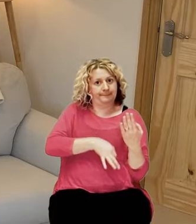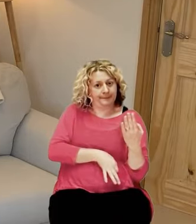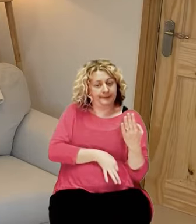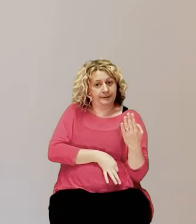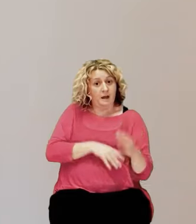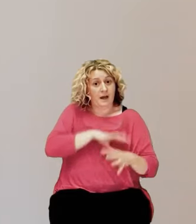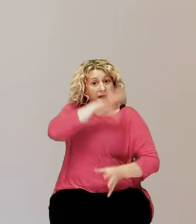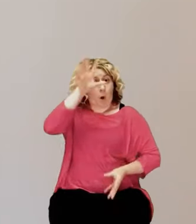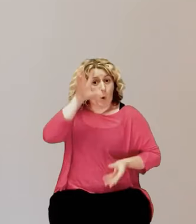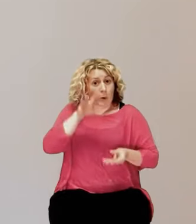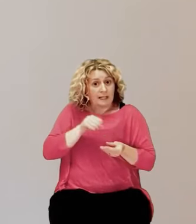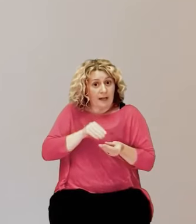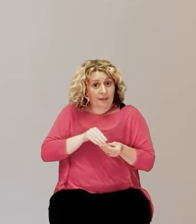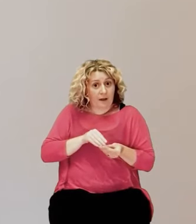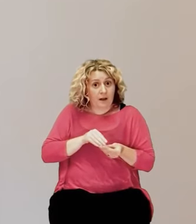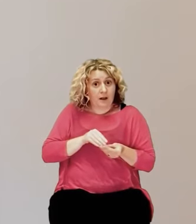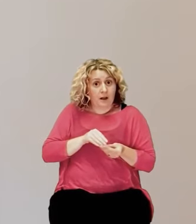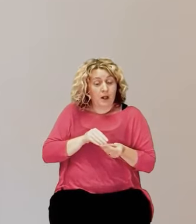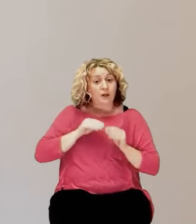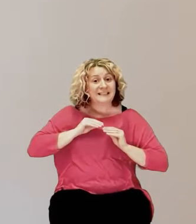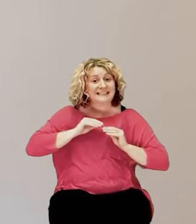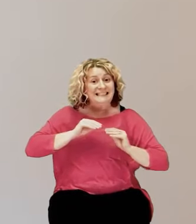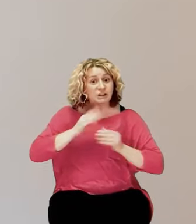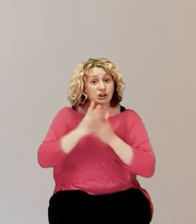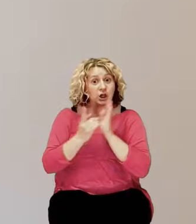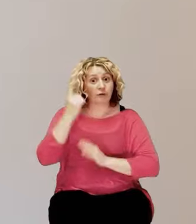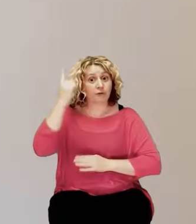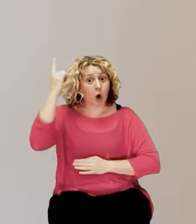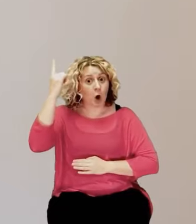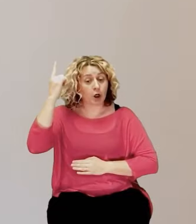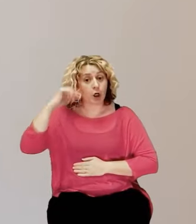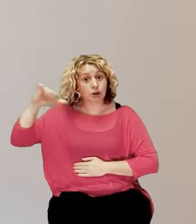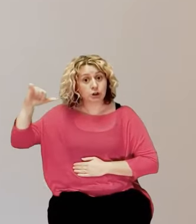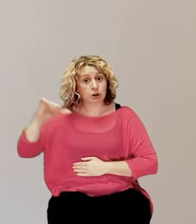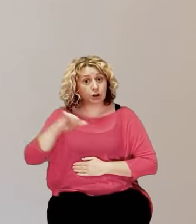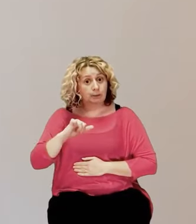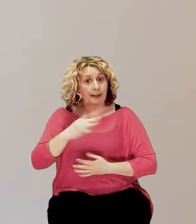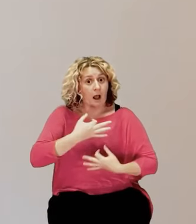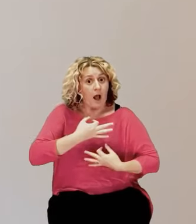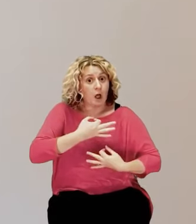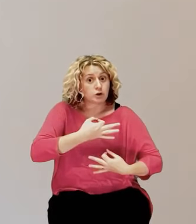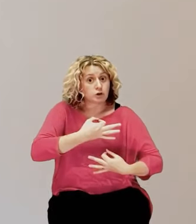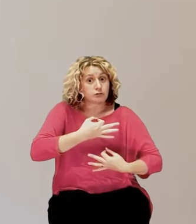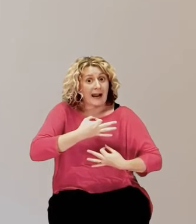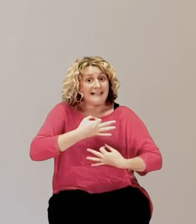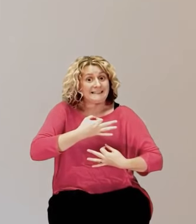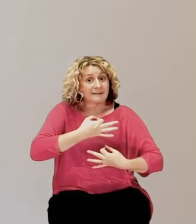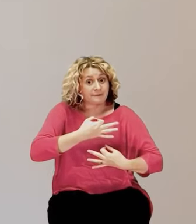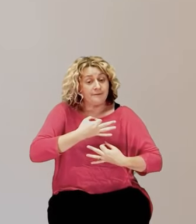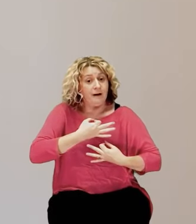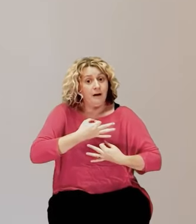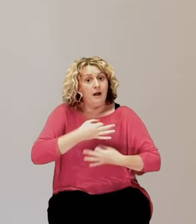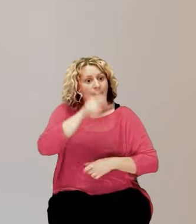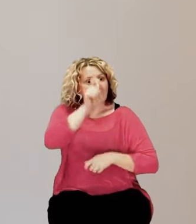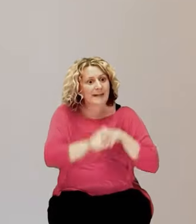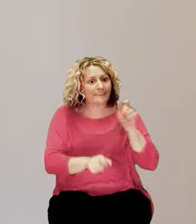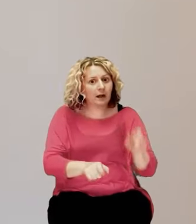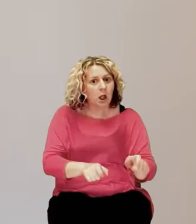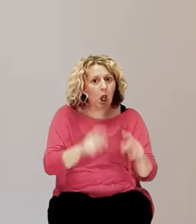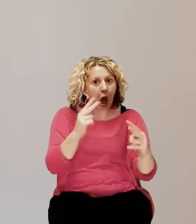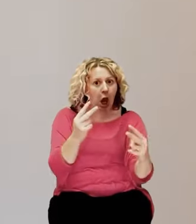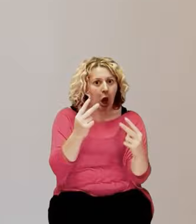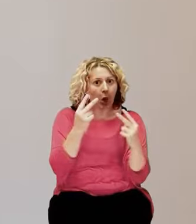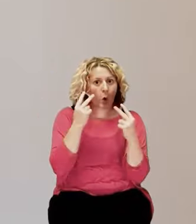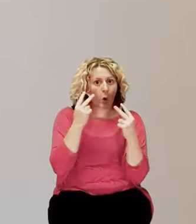attractive. The practice of Christian living should translate into a life where people say, I like